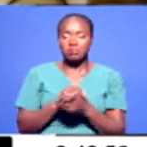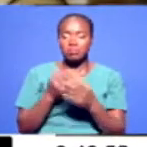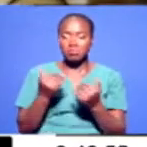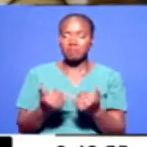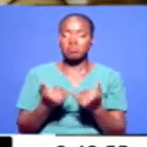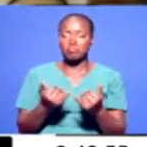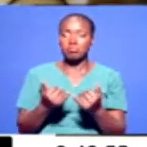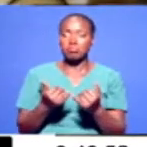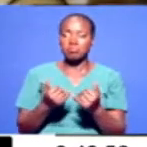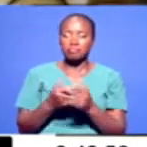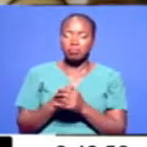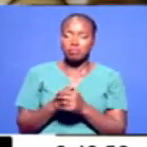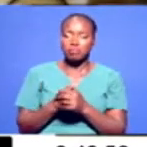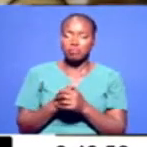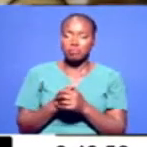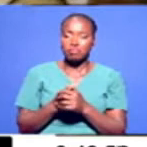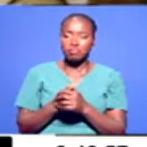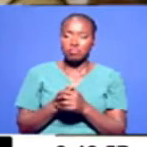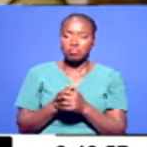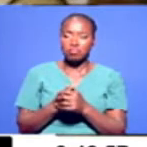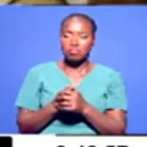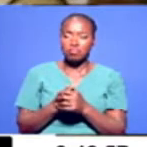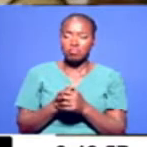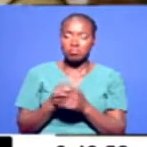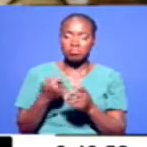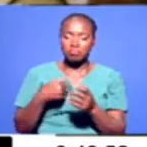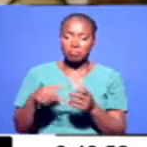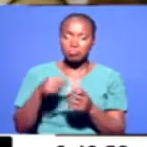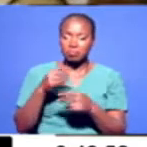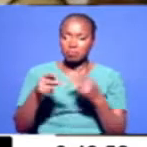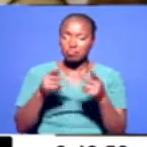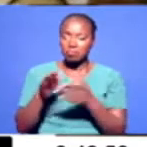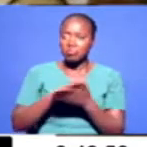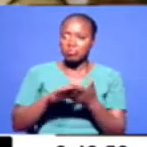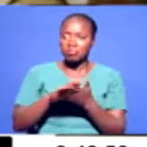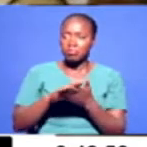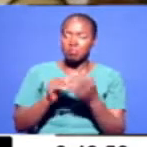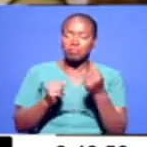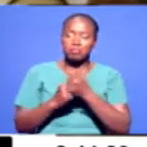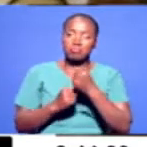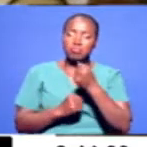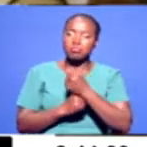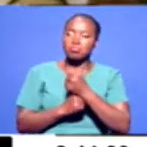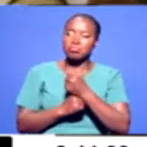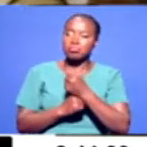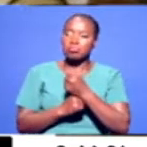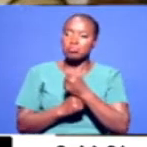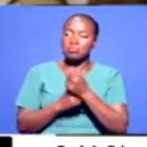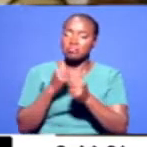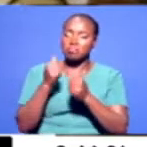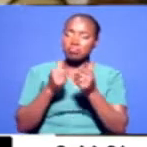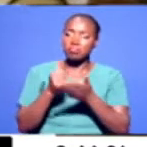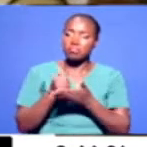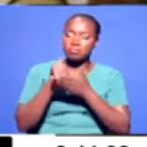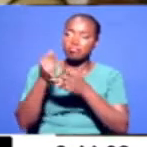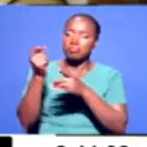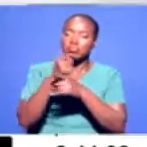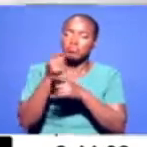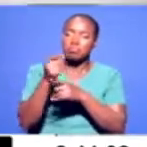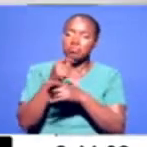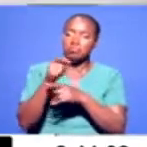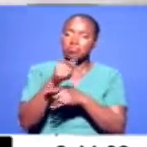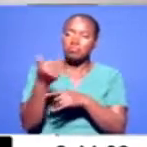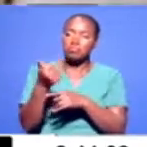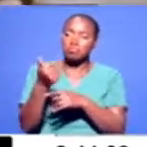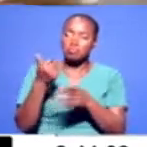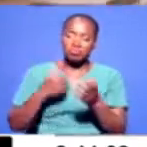are in the process of establishing a foundation which will help train others in